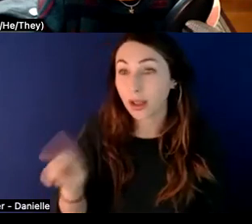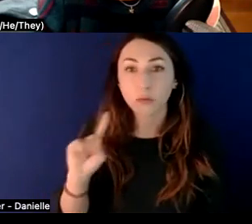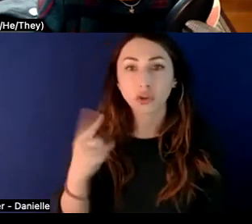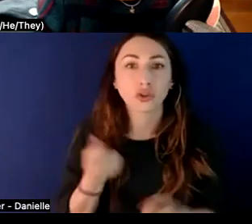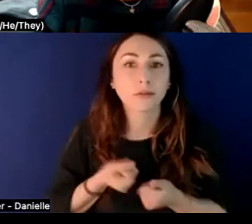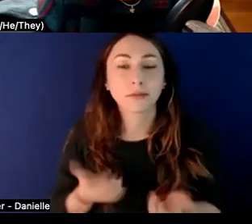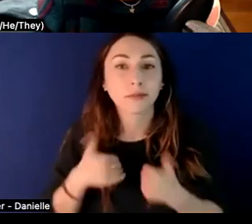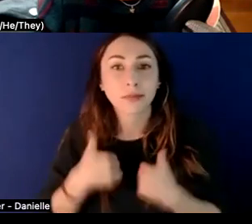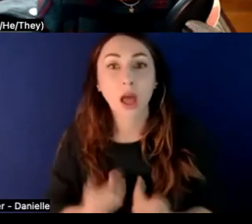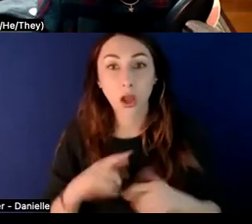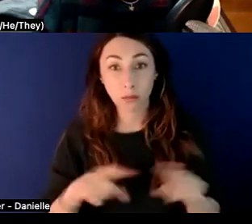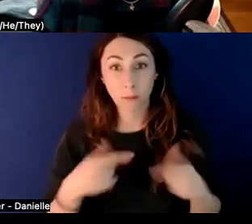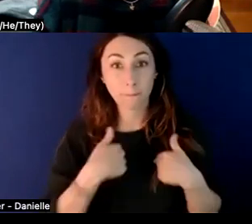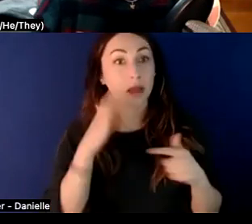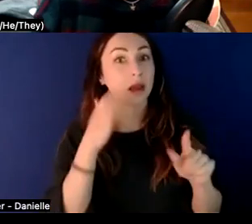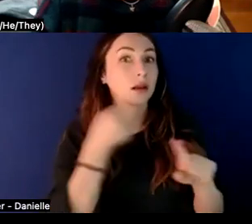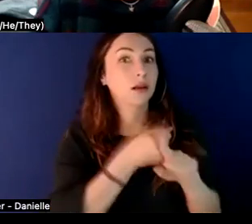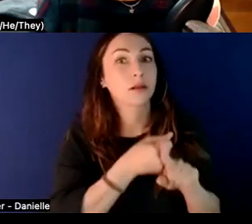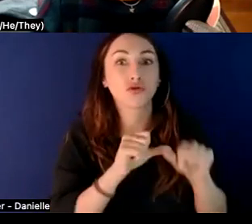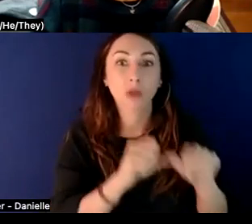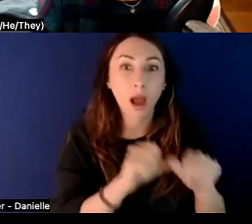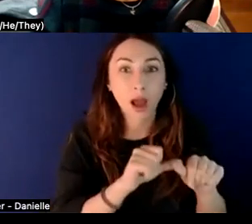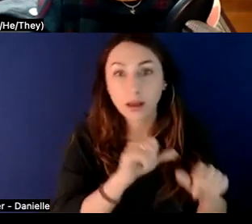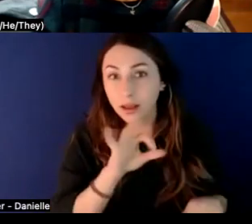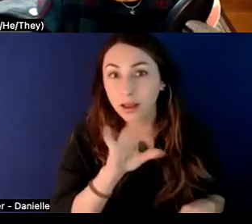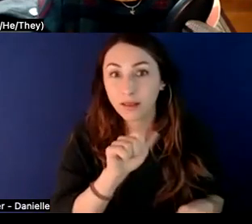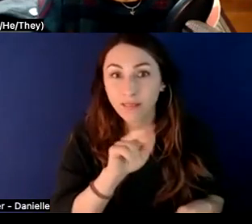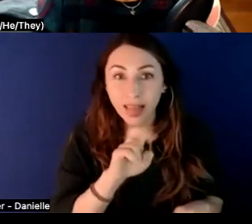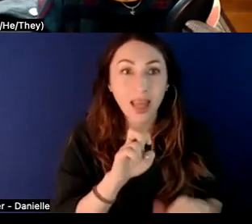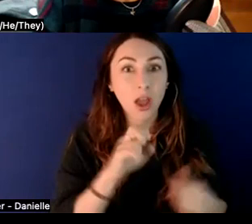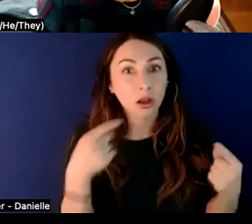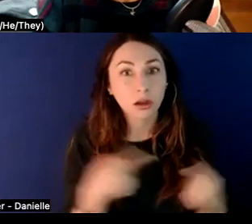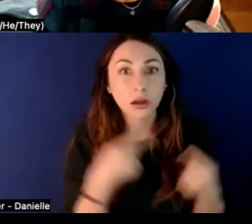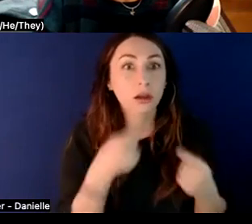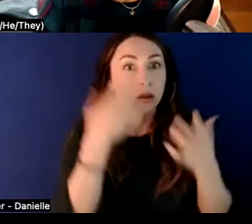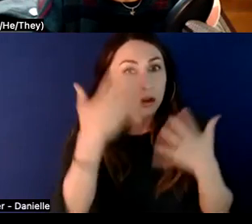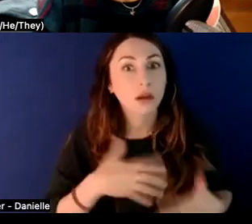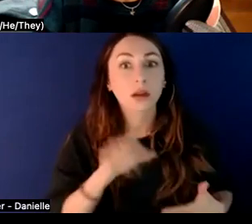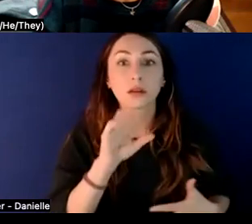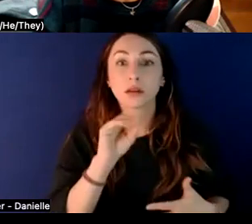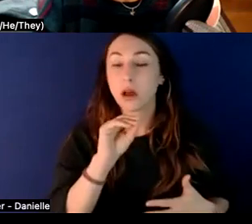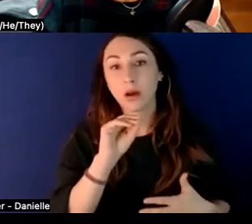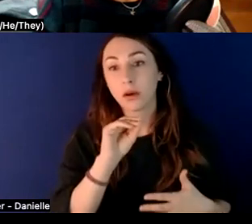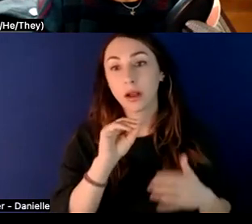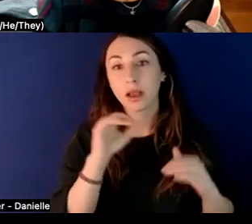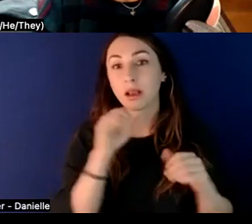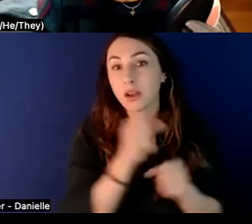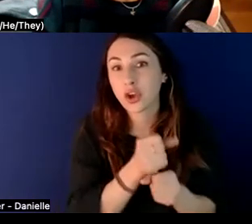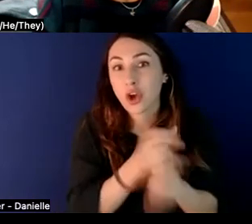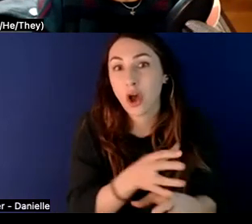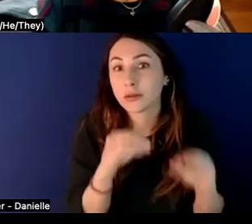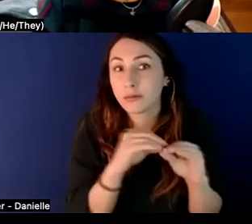I had a chronic flare that would last days and days. And so my own body was causing more violence than if I had been hit by